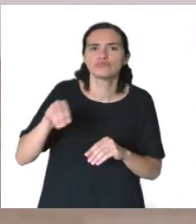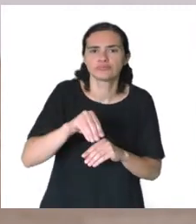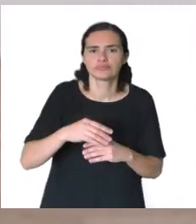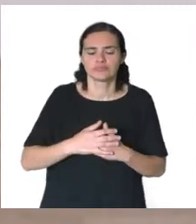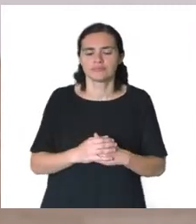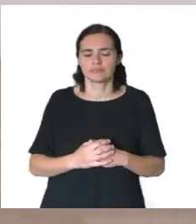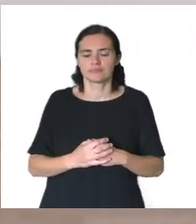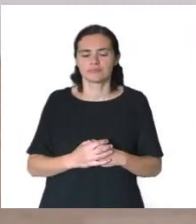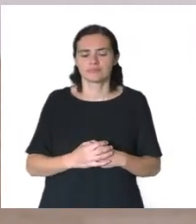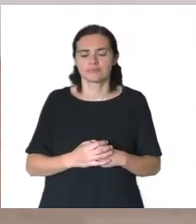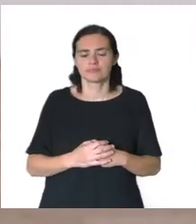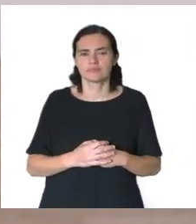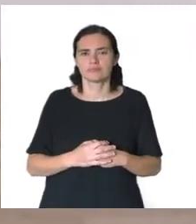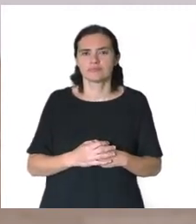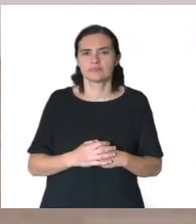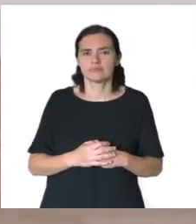another one.